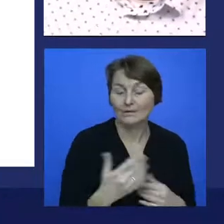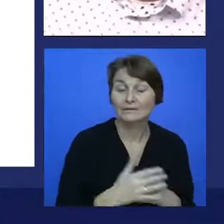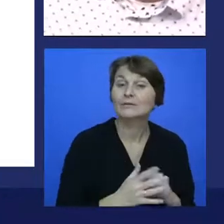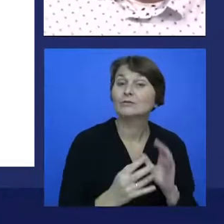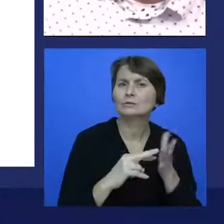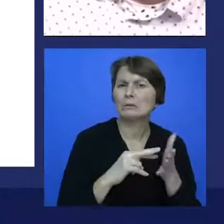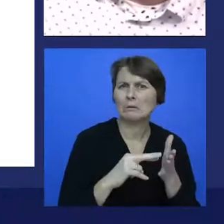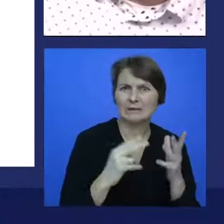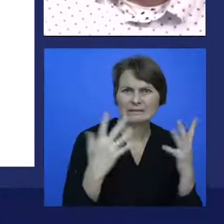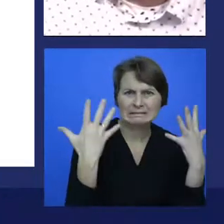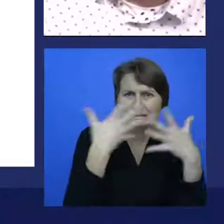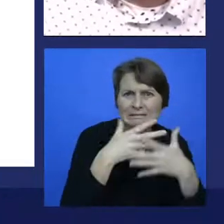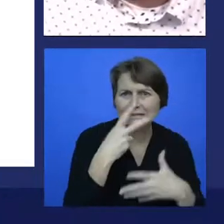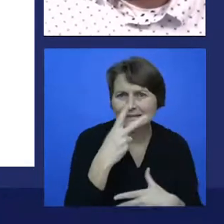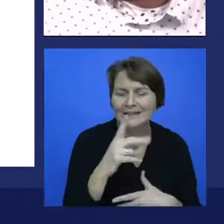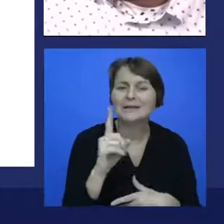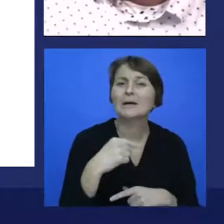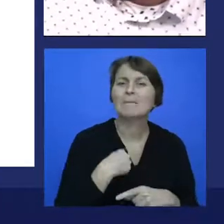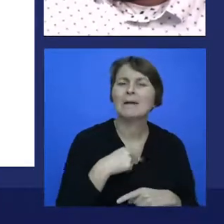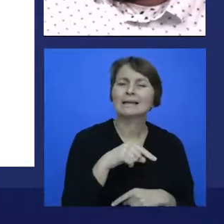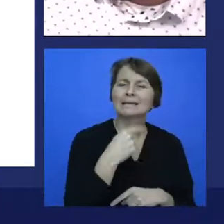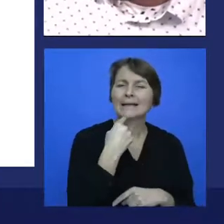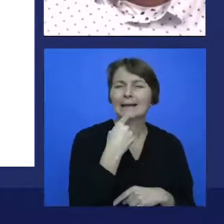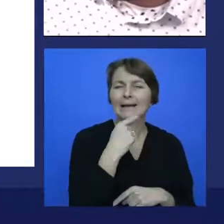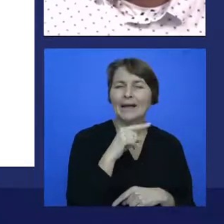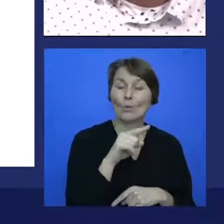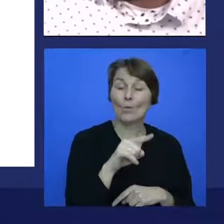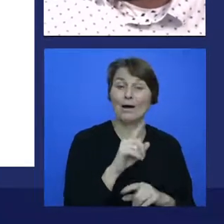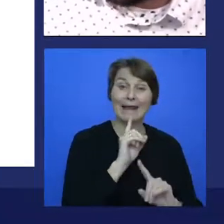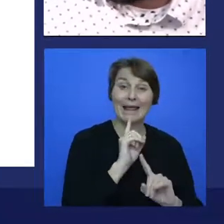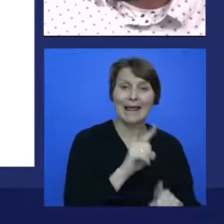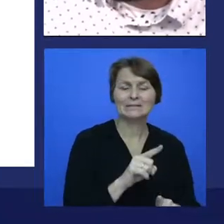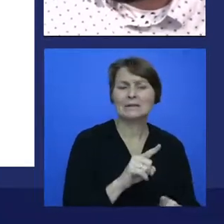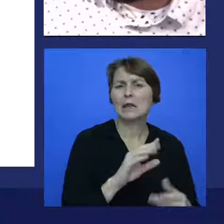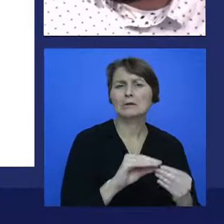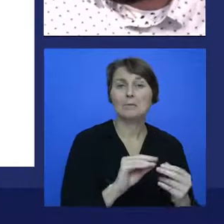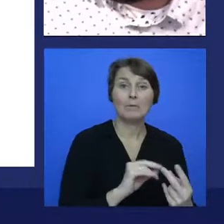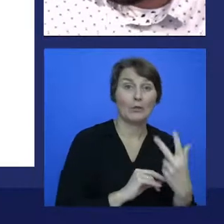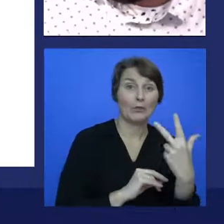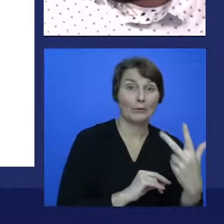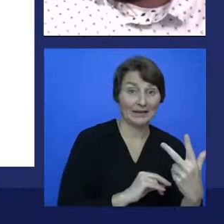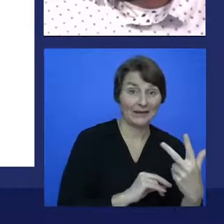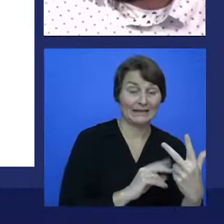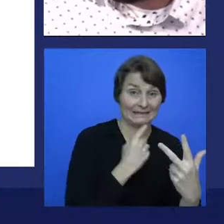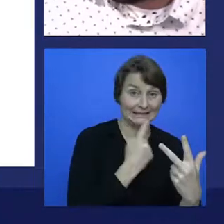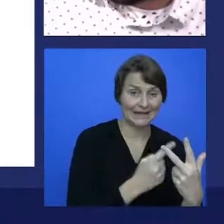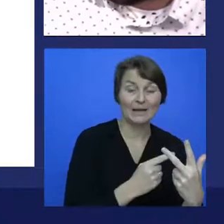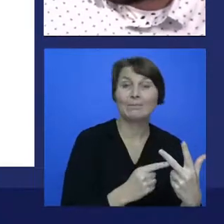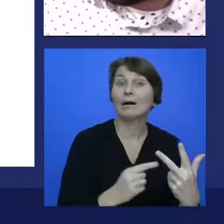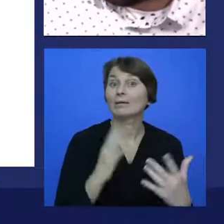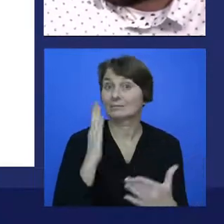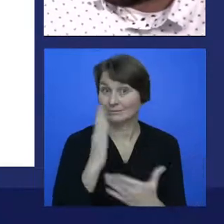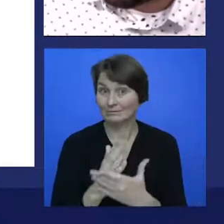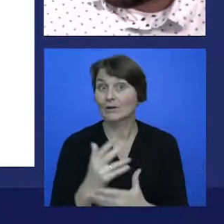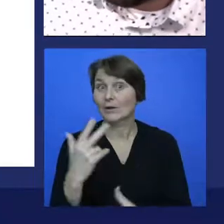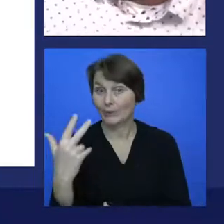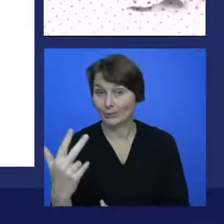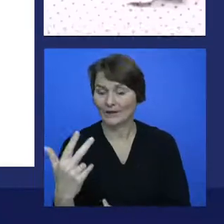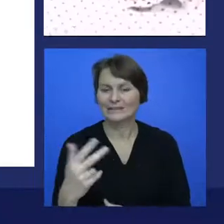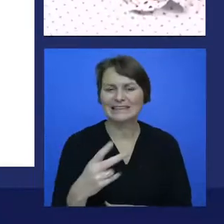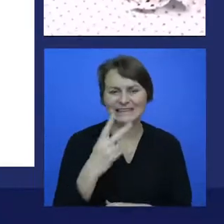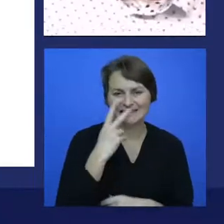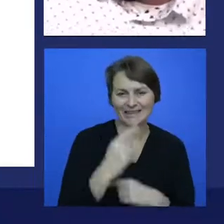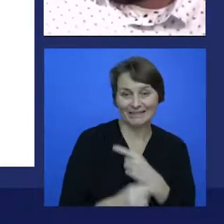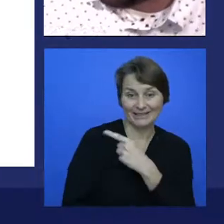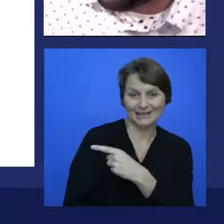right, let's just say we guess the number 3, and the real answer is actually 3, notice that this here